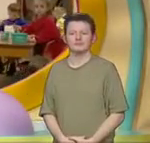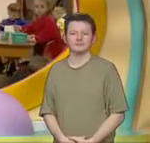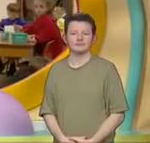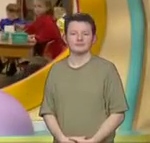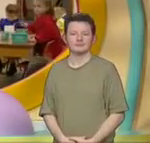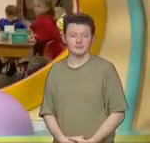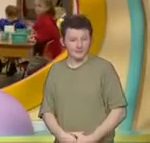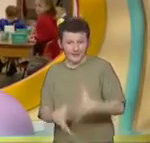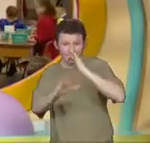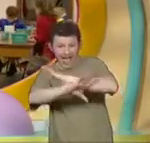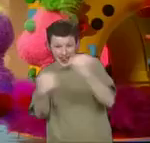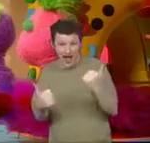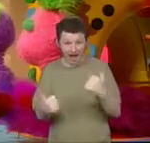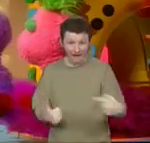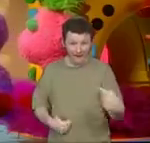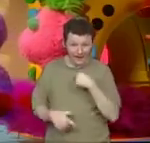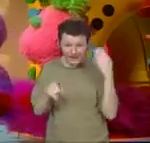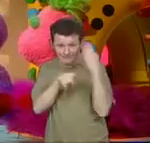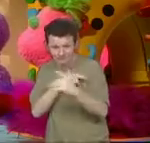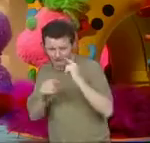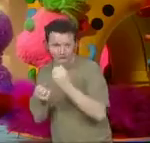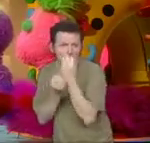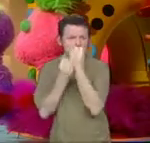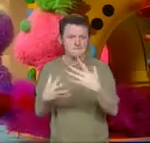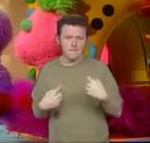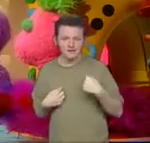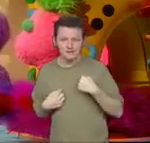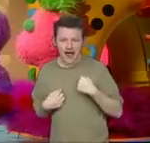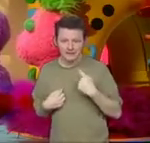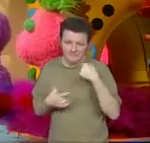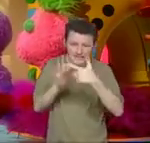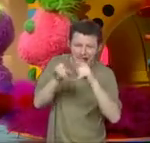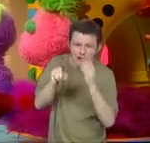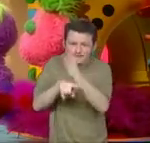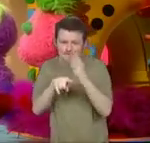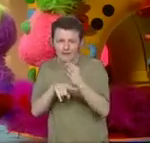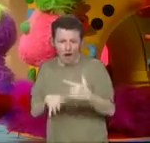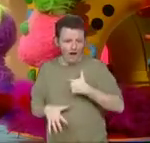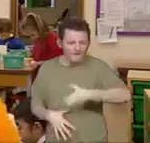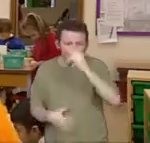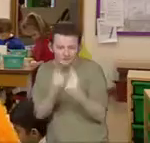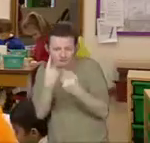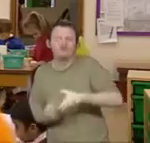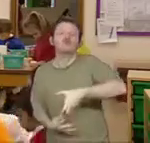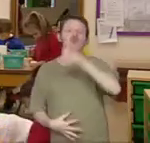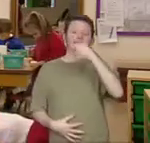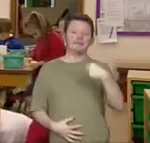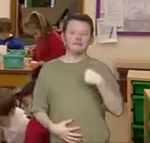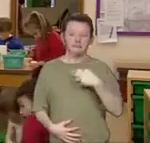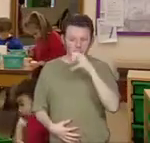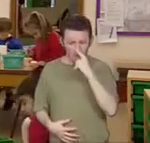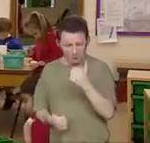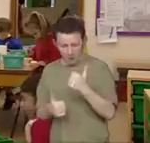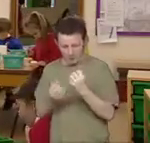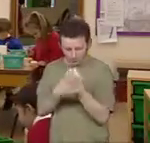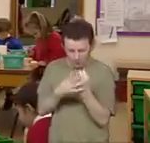Hoobal doop hoobs! Now, I've been with these fantabby hooby tiddly peeps all day. And they've given me this